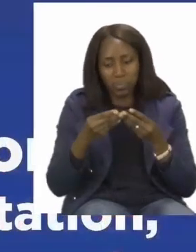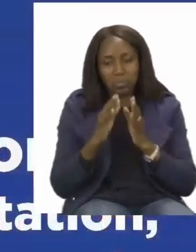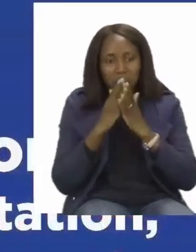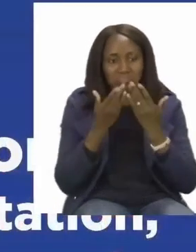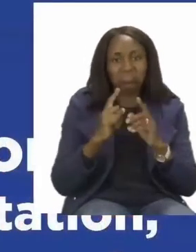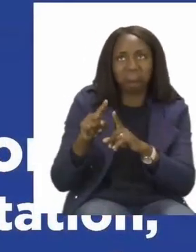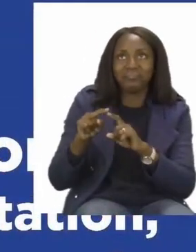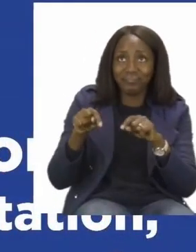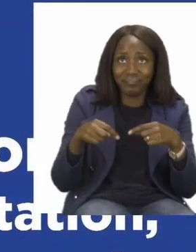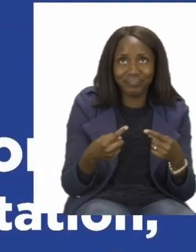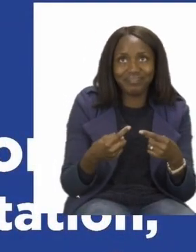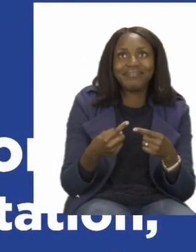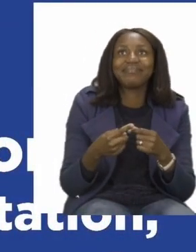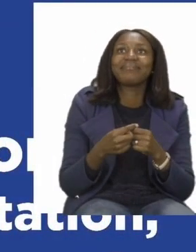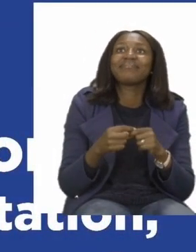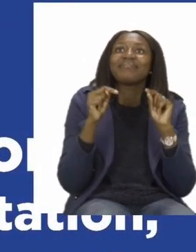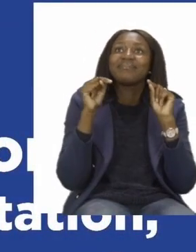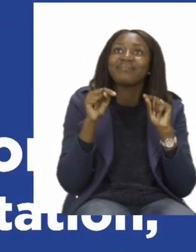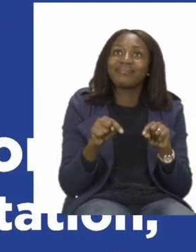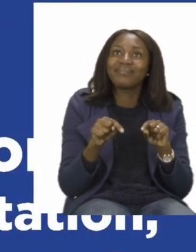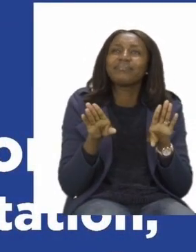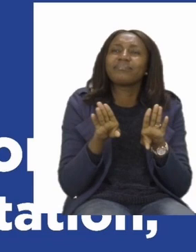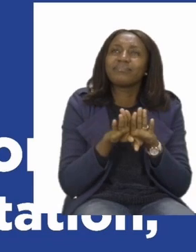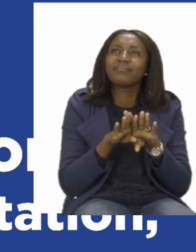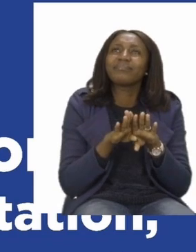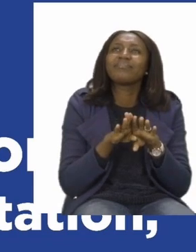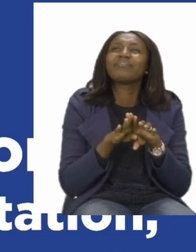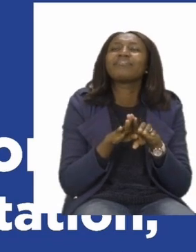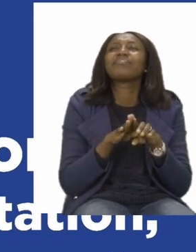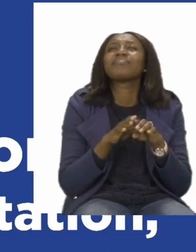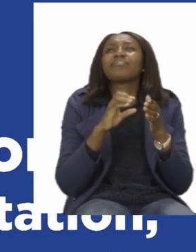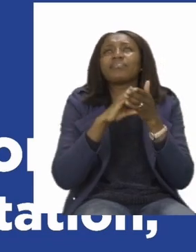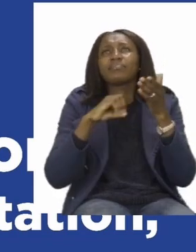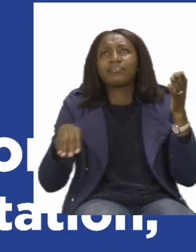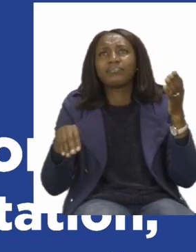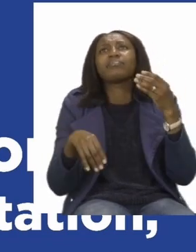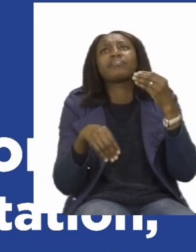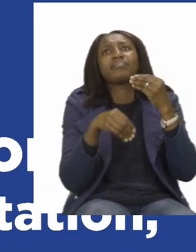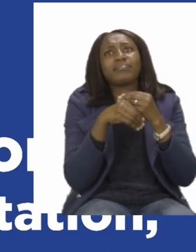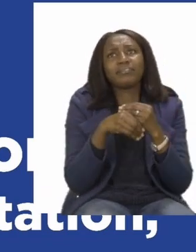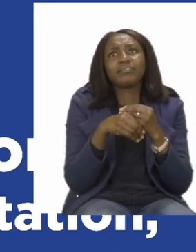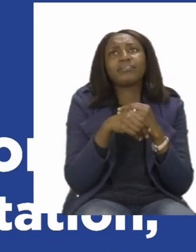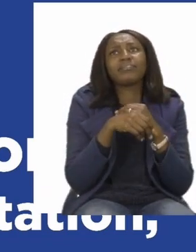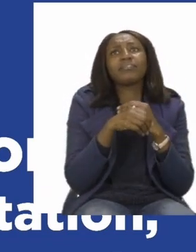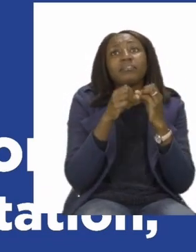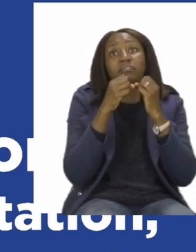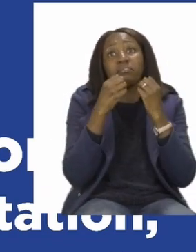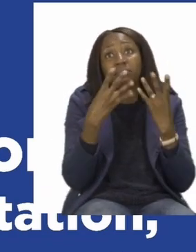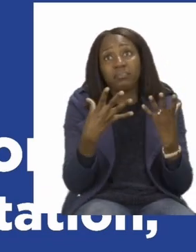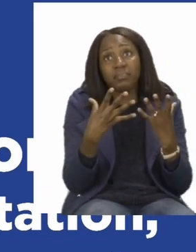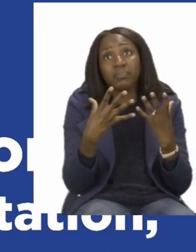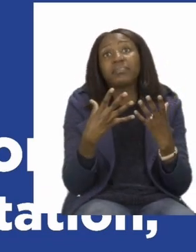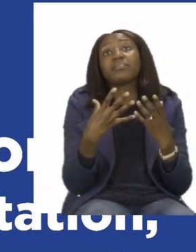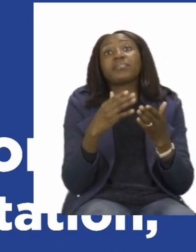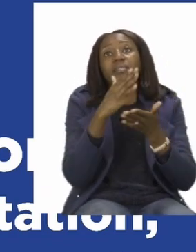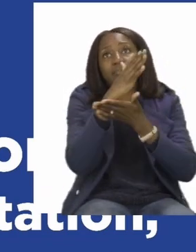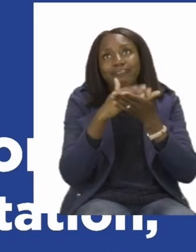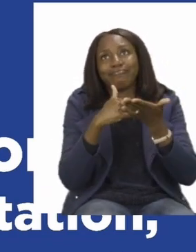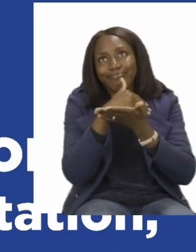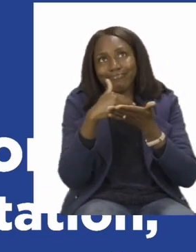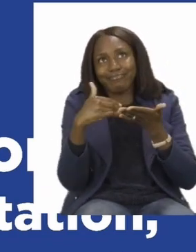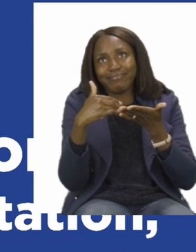anything else. For today's lesson, we will be doing computation, plurals,